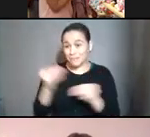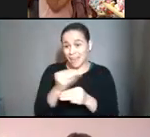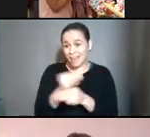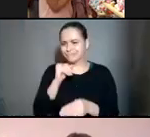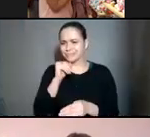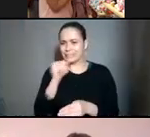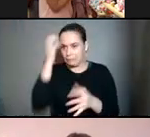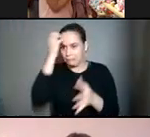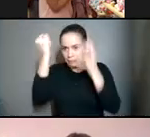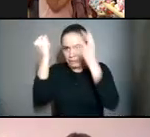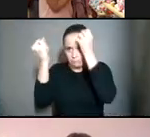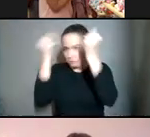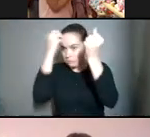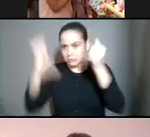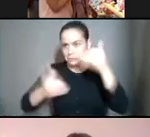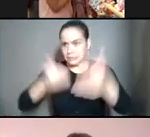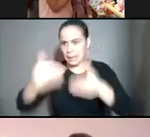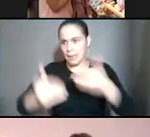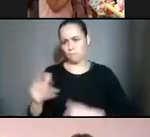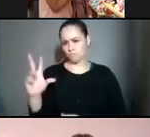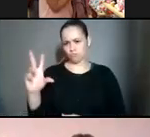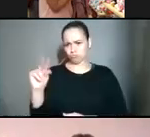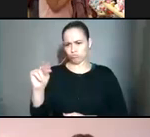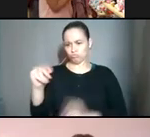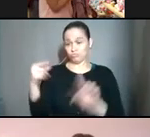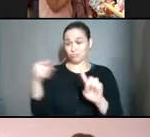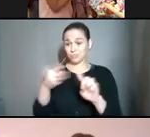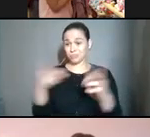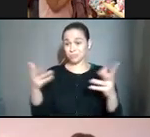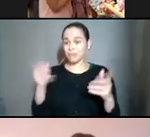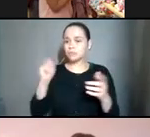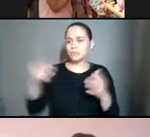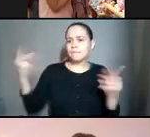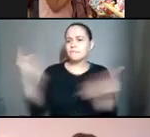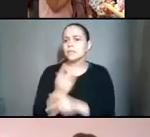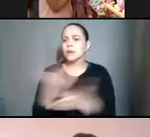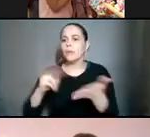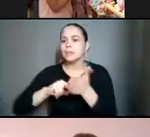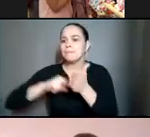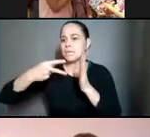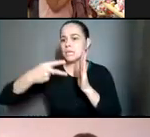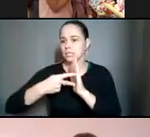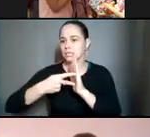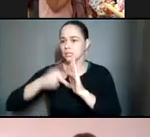memorizing steps. Instead, it's about finding meaning and understanding.